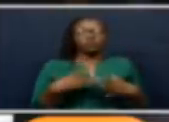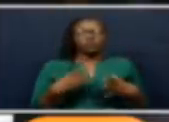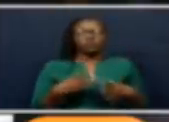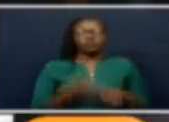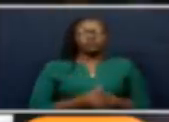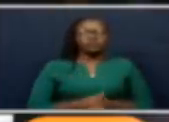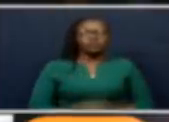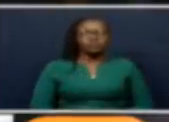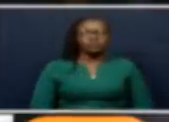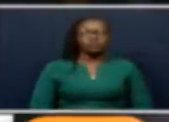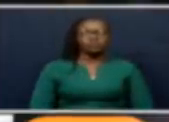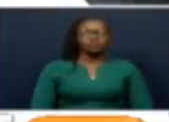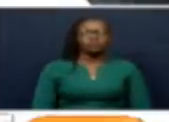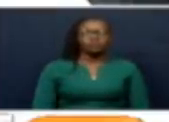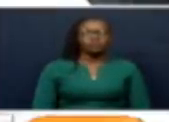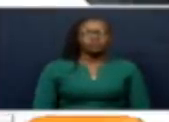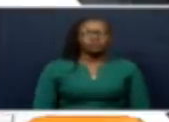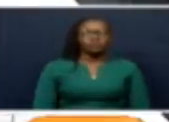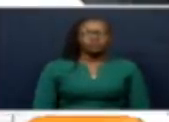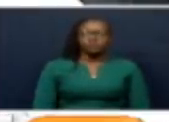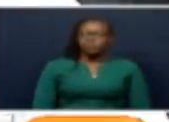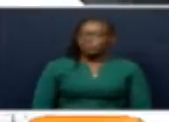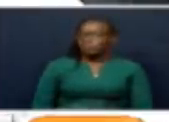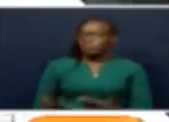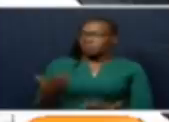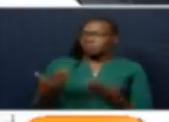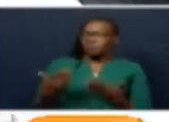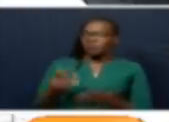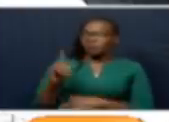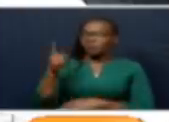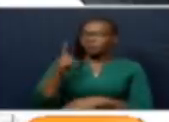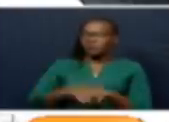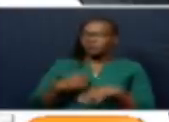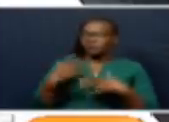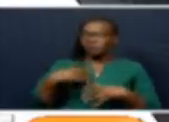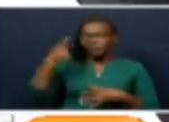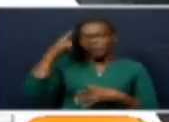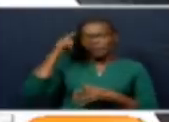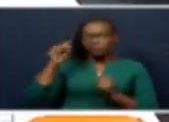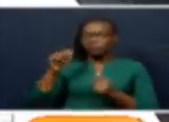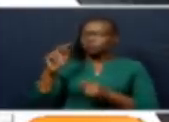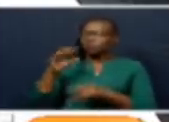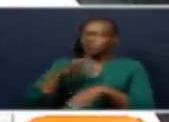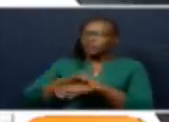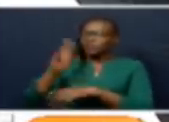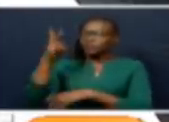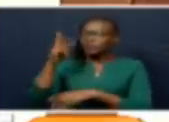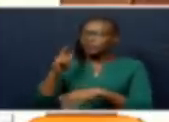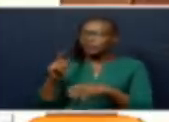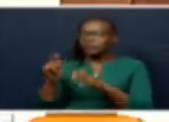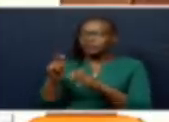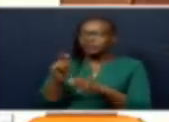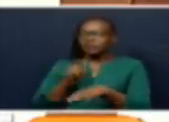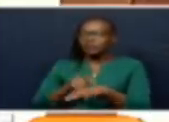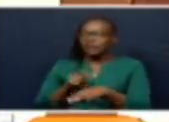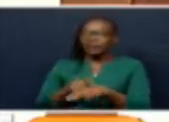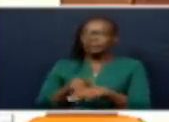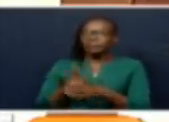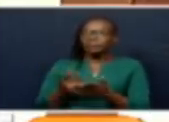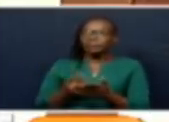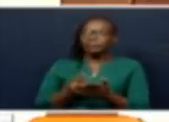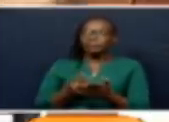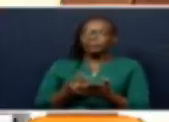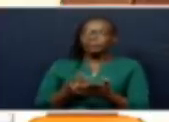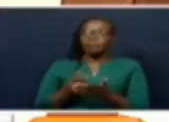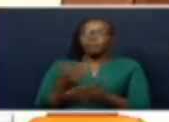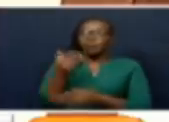term administration, their goal is to get a second term. That's the first thing, isn't it? It was obvious he was going to get a second term.